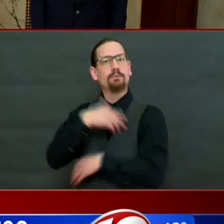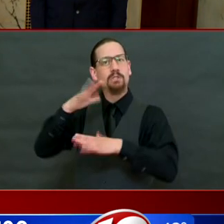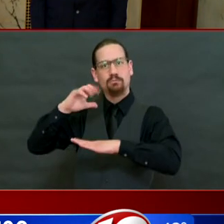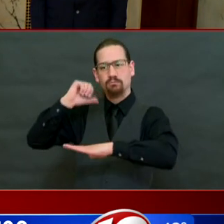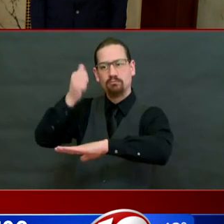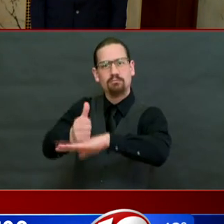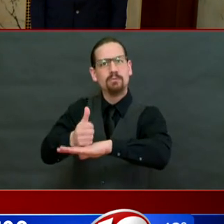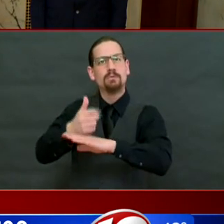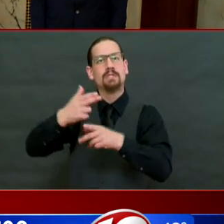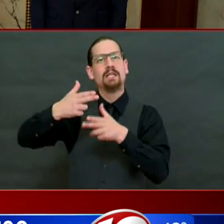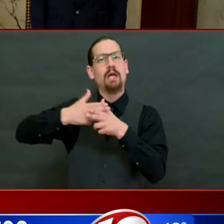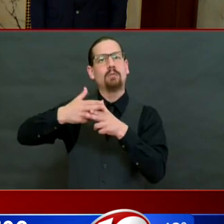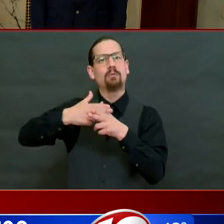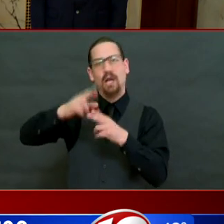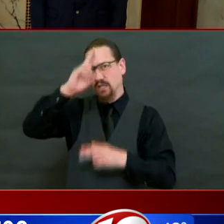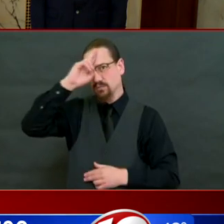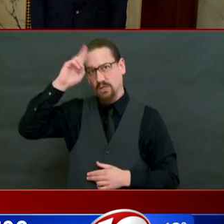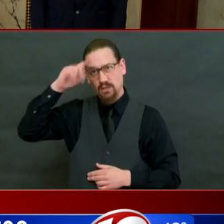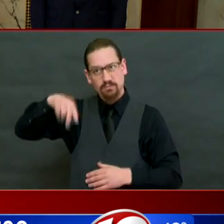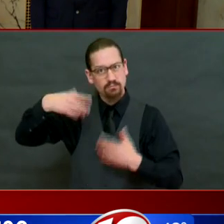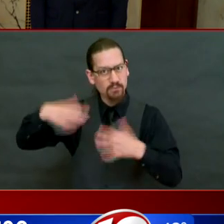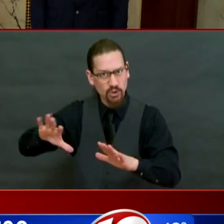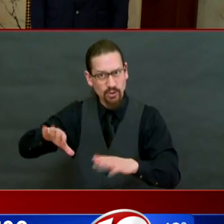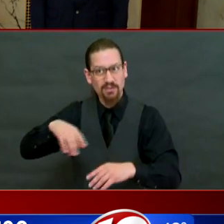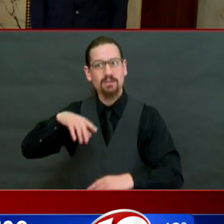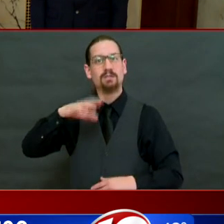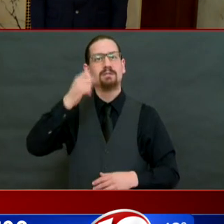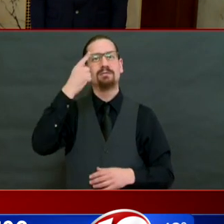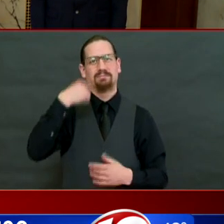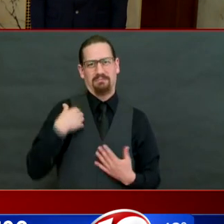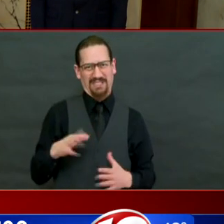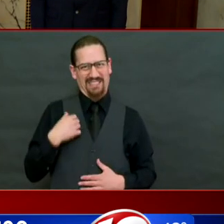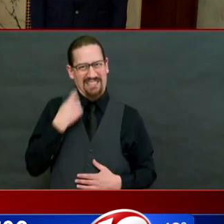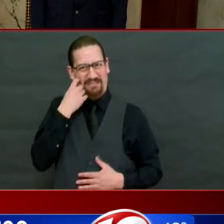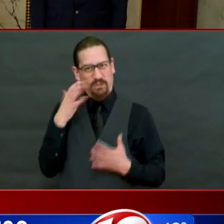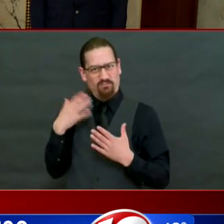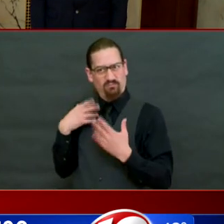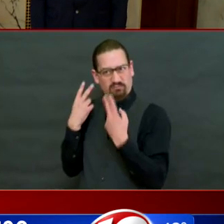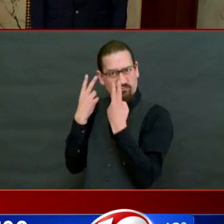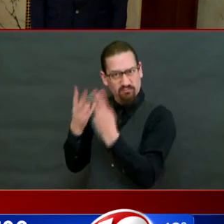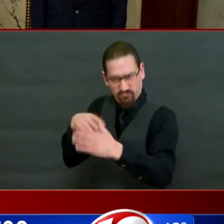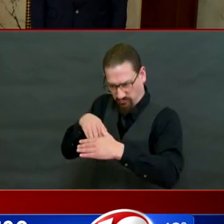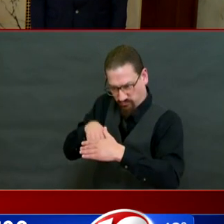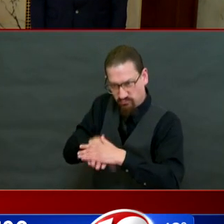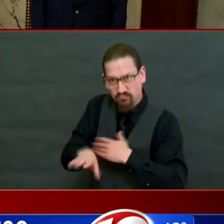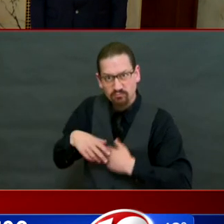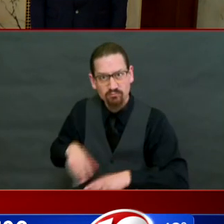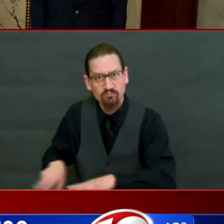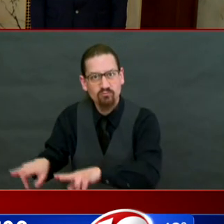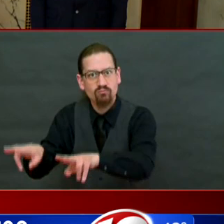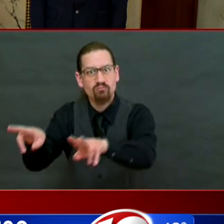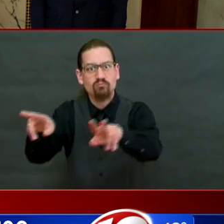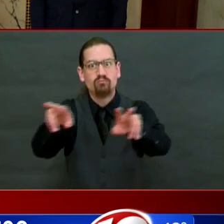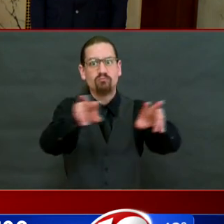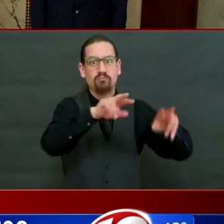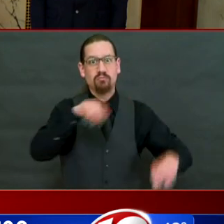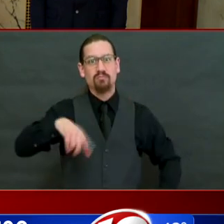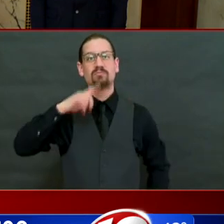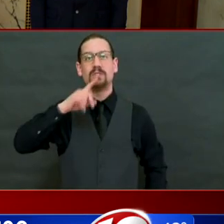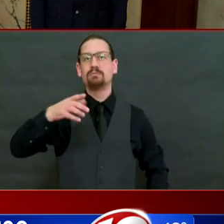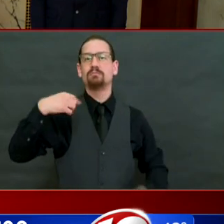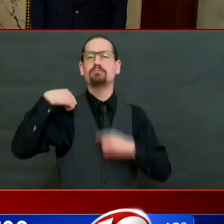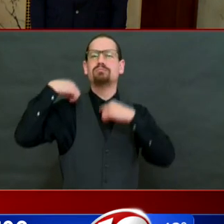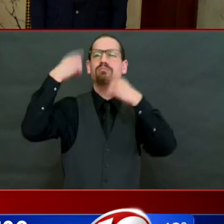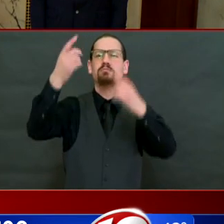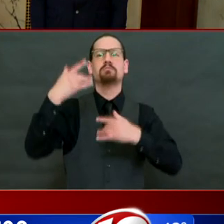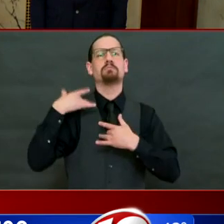It's unbelievable, amazing. It isn't a field hospital, it's a hospital. I would feel confident if I were to get sick and wound up at the convention